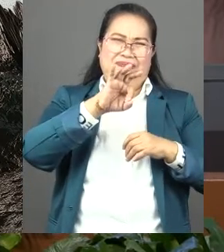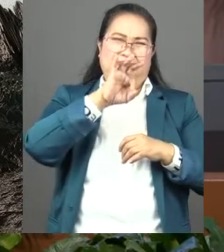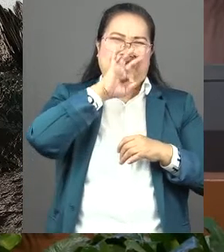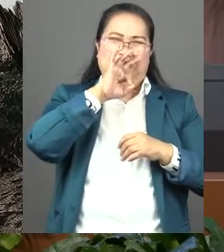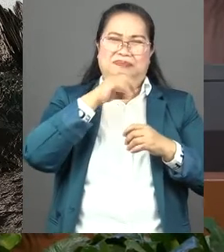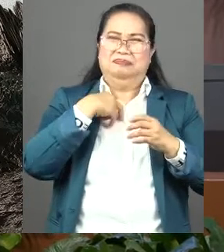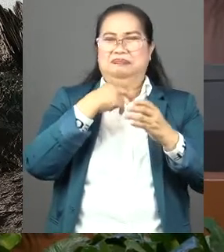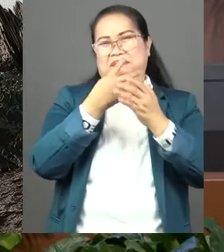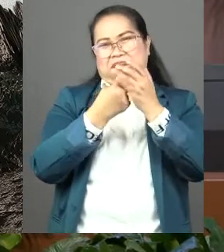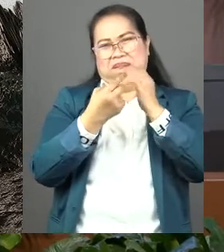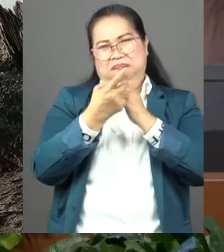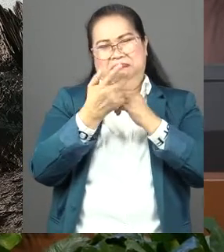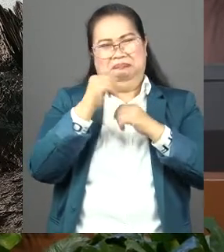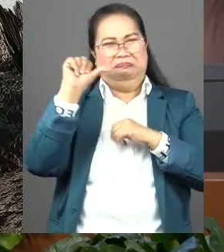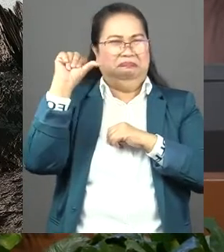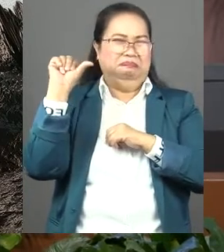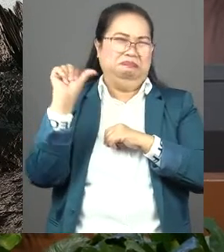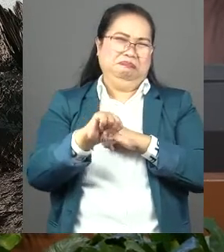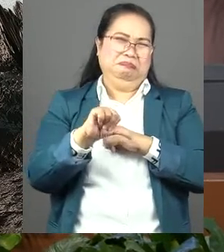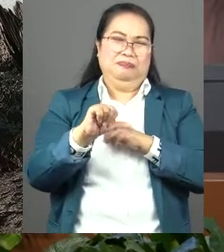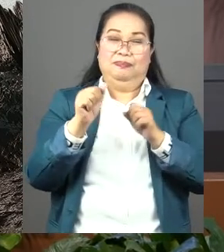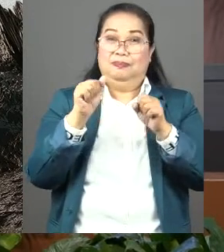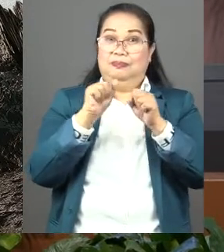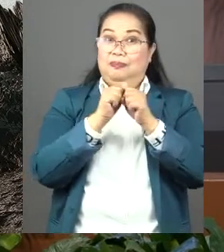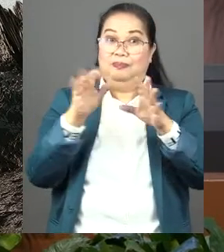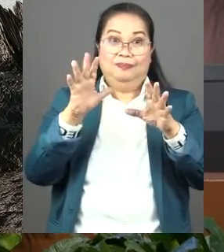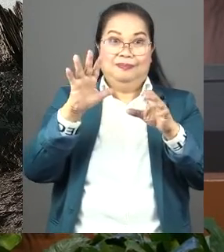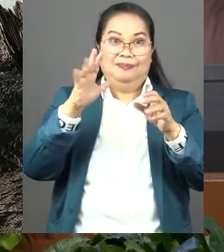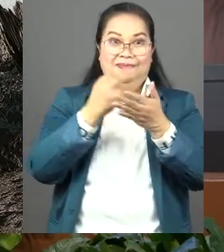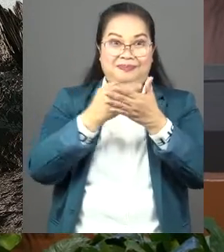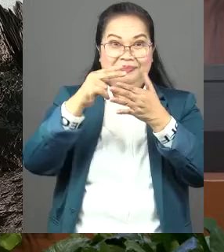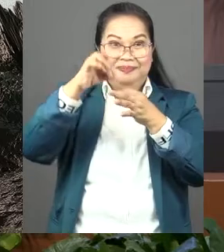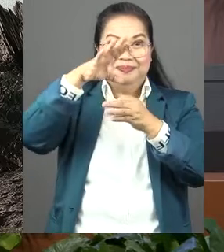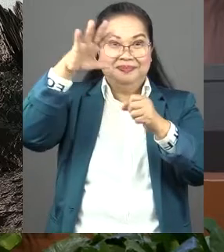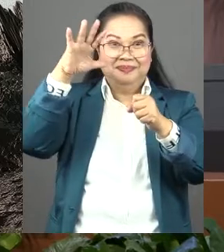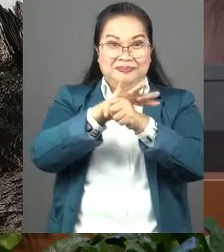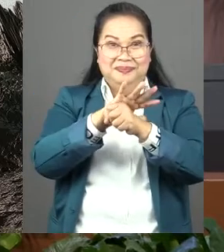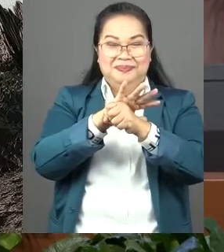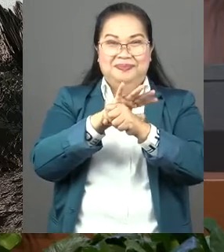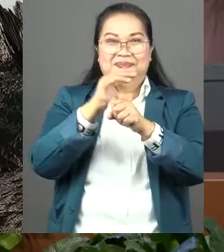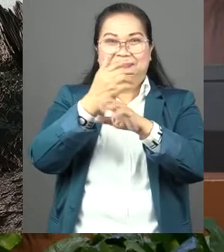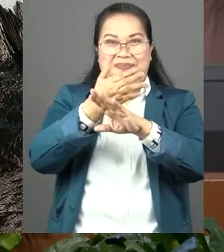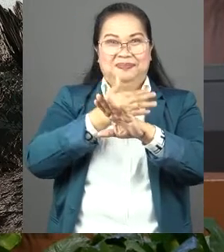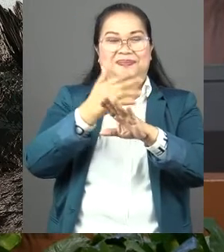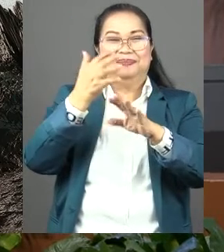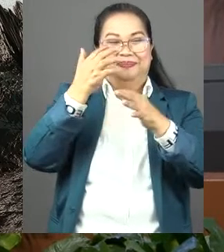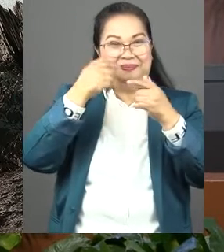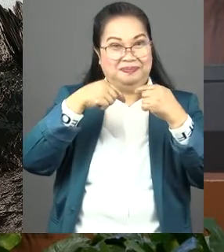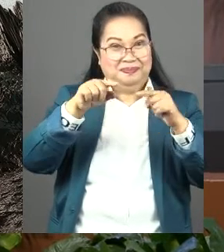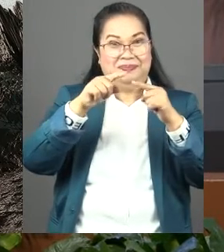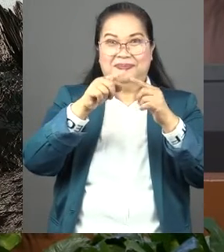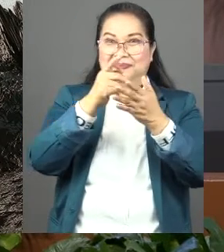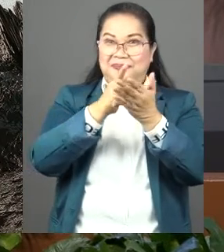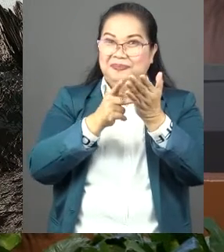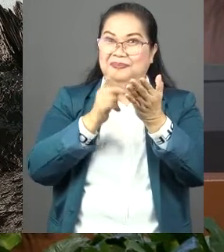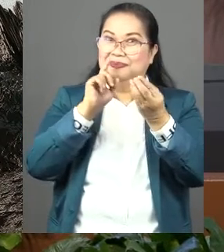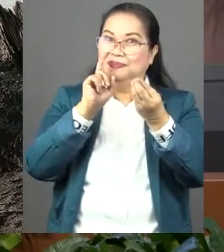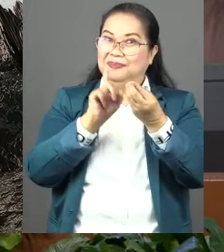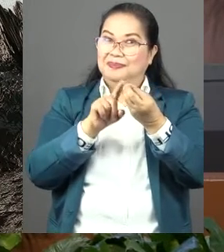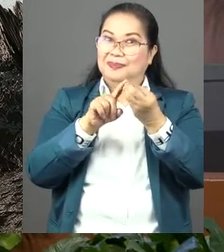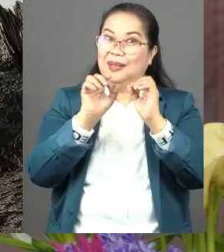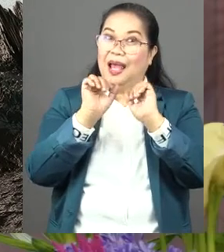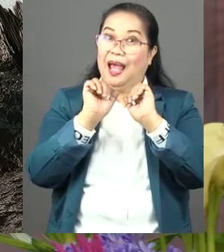or both, without the filling of the Holy Spirit. And before I finally go to that part where we talk about